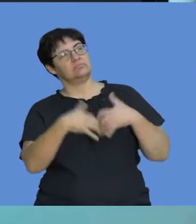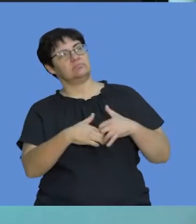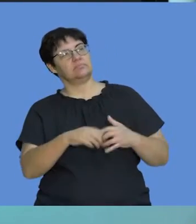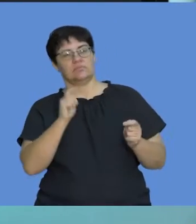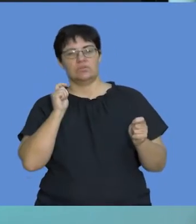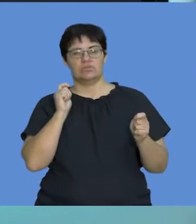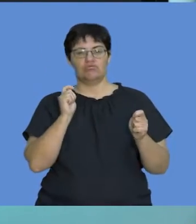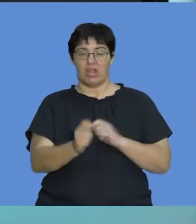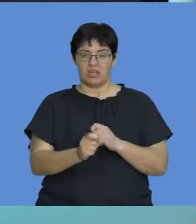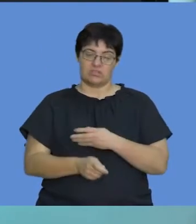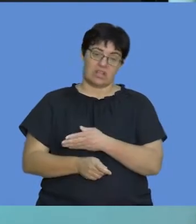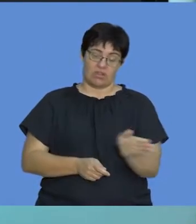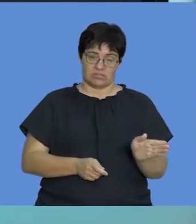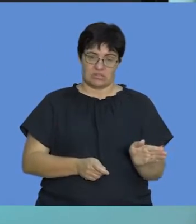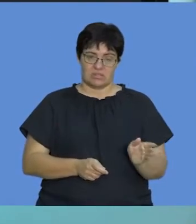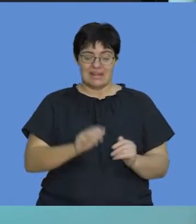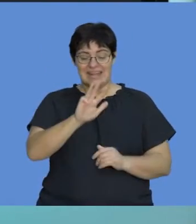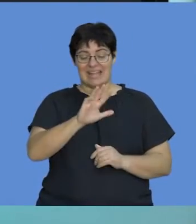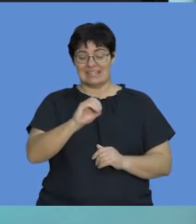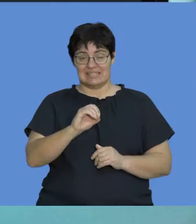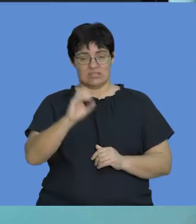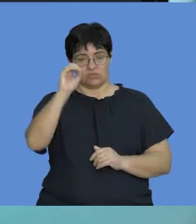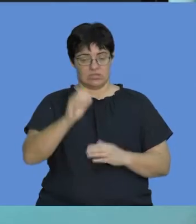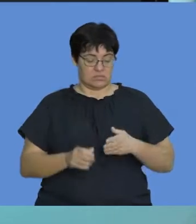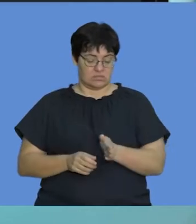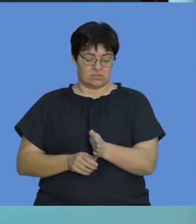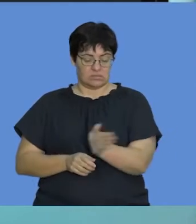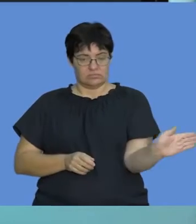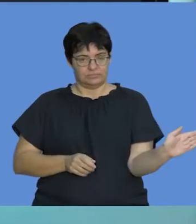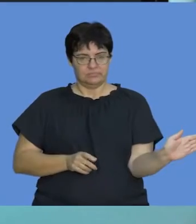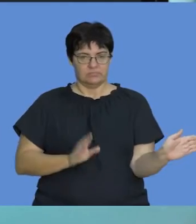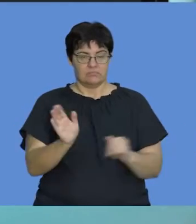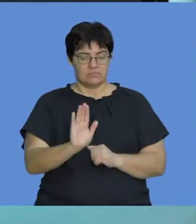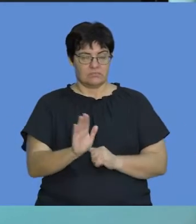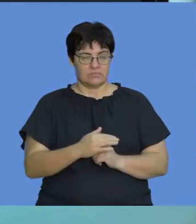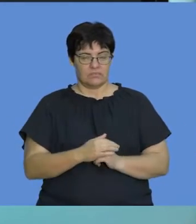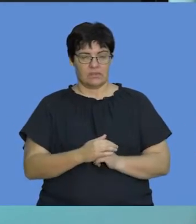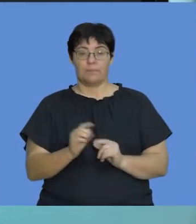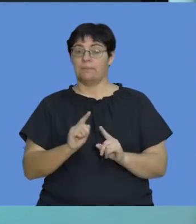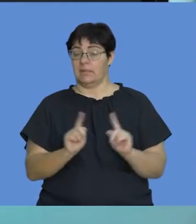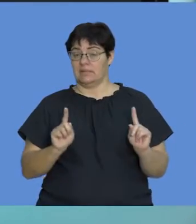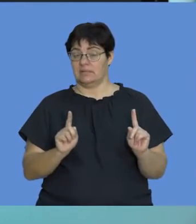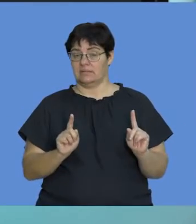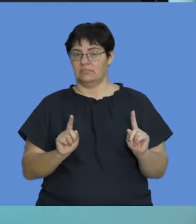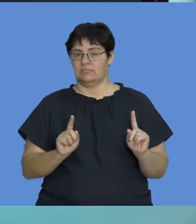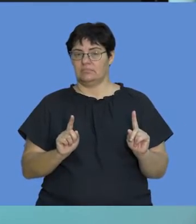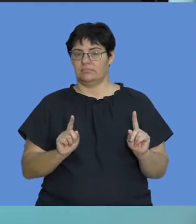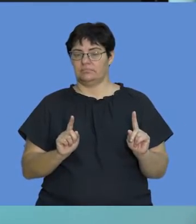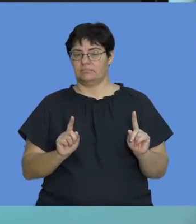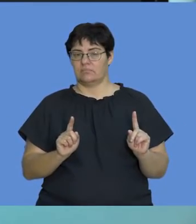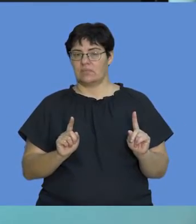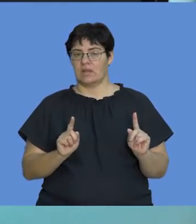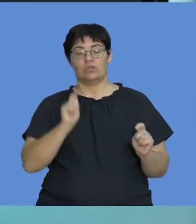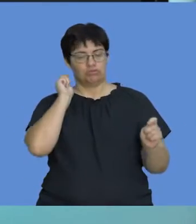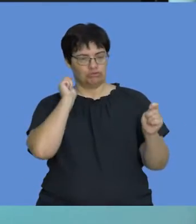a change in direction at 90 degrees when it comes to momentum, but a change